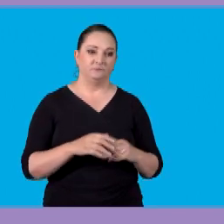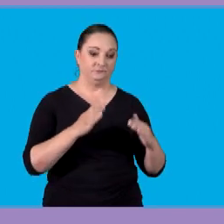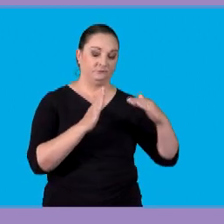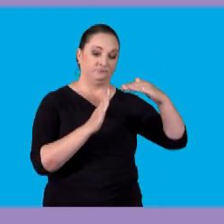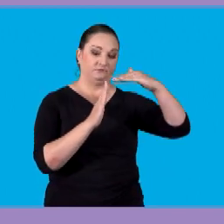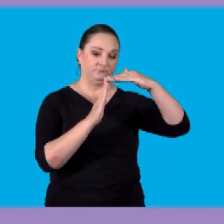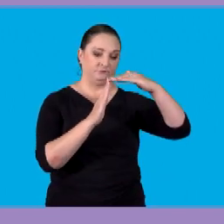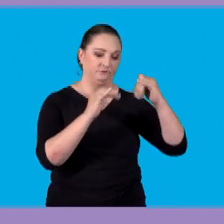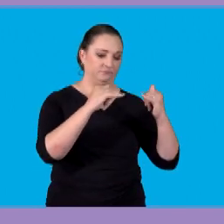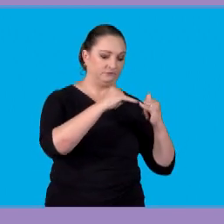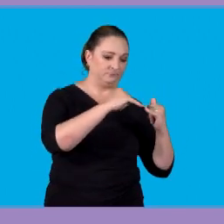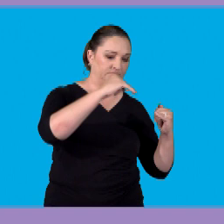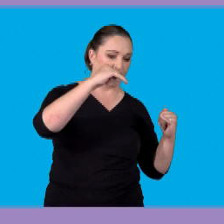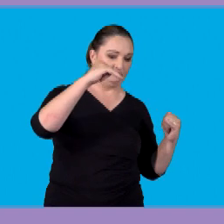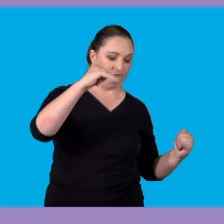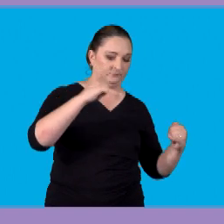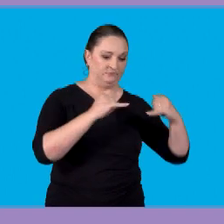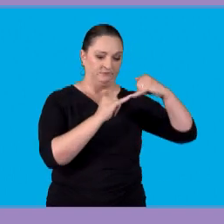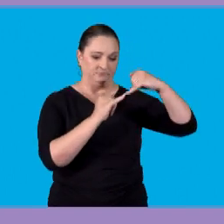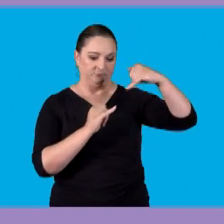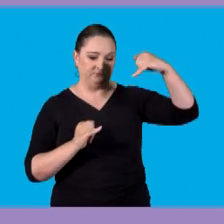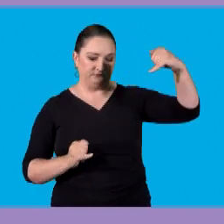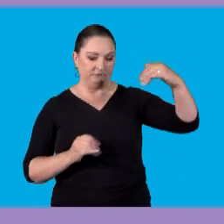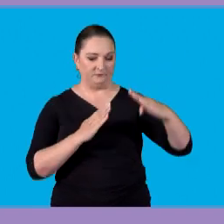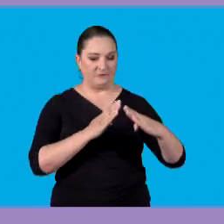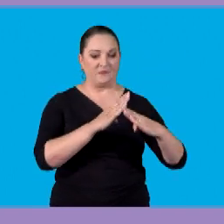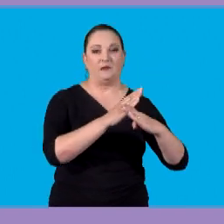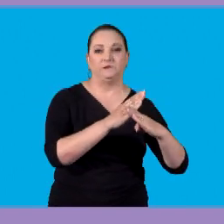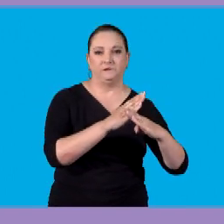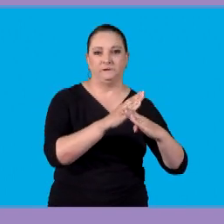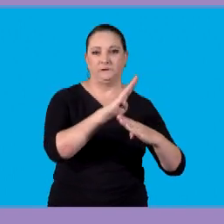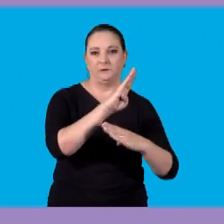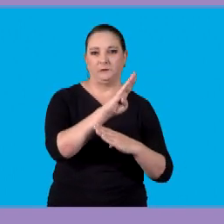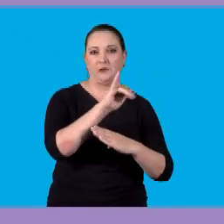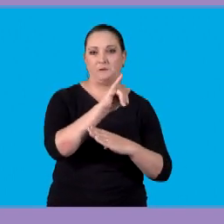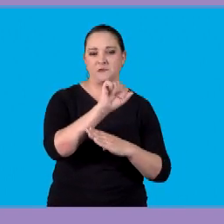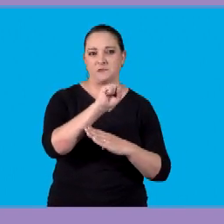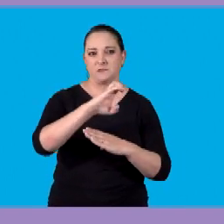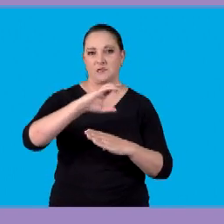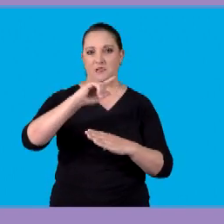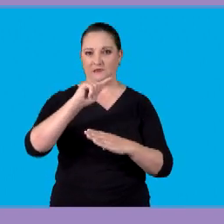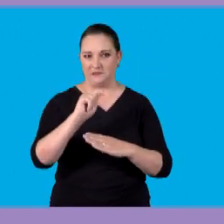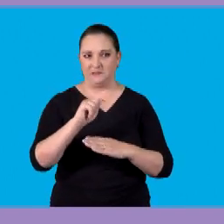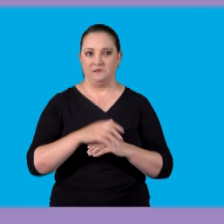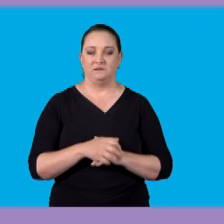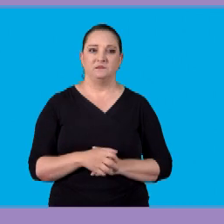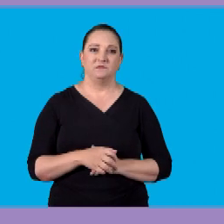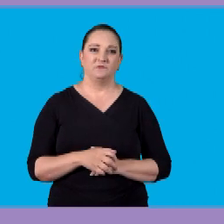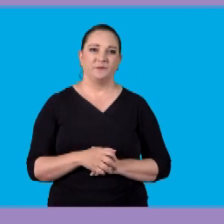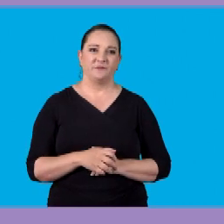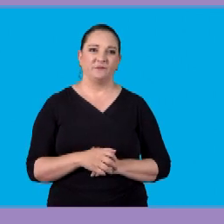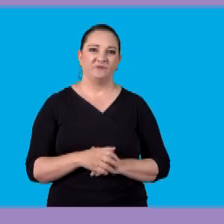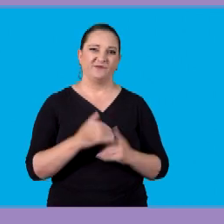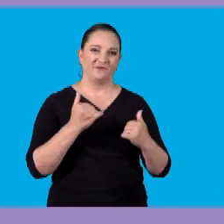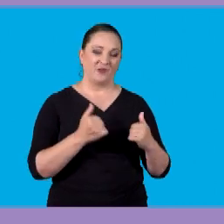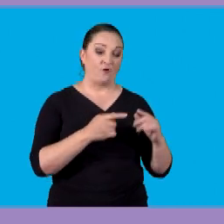So the diagonals of a square, they bisect each other. So remember, a diagonal is a straight line from